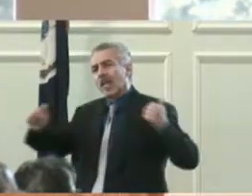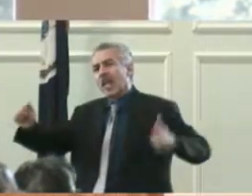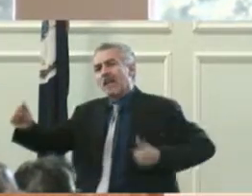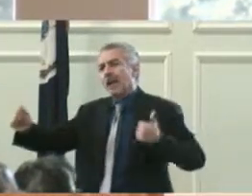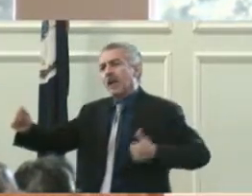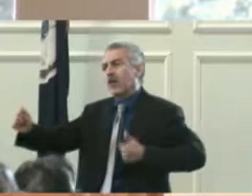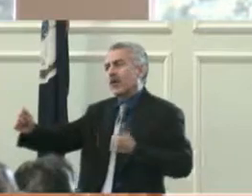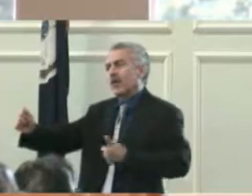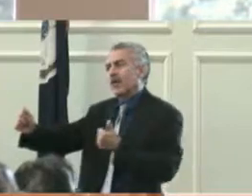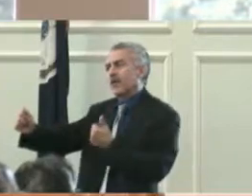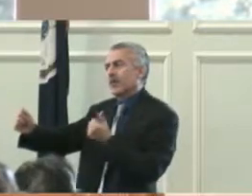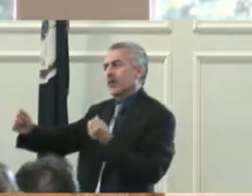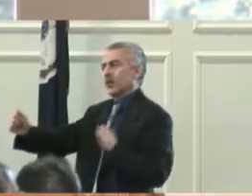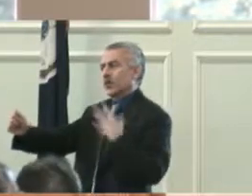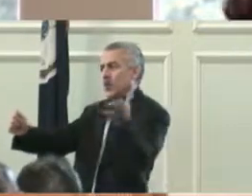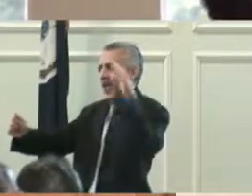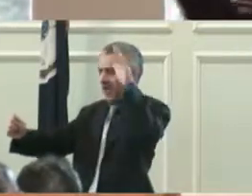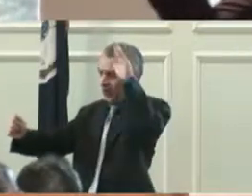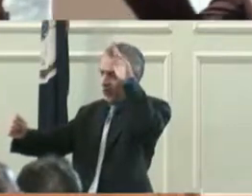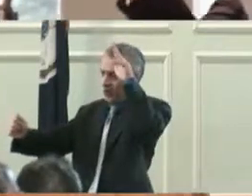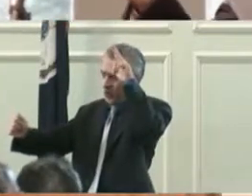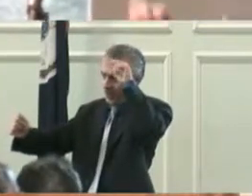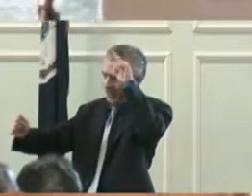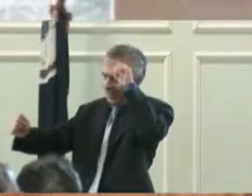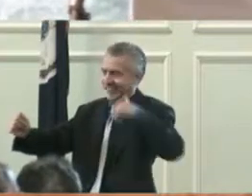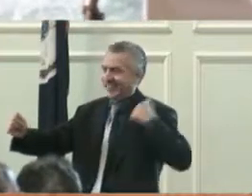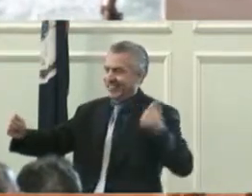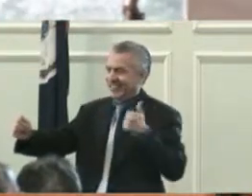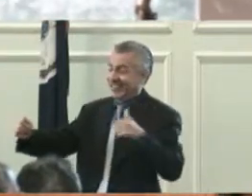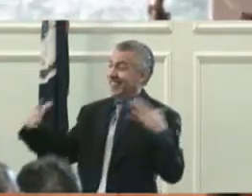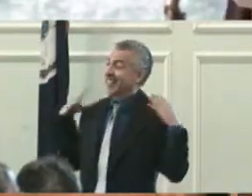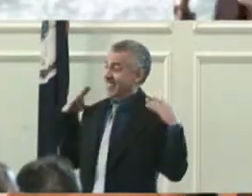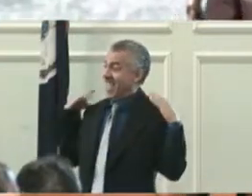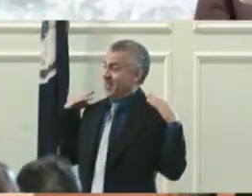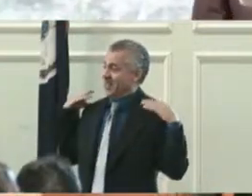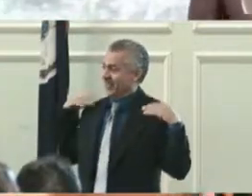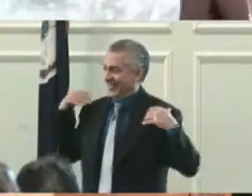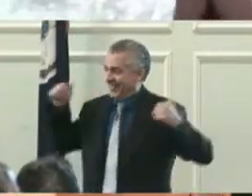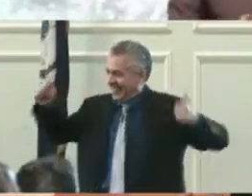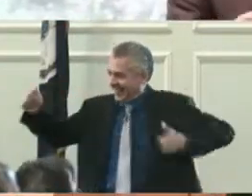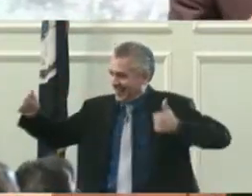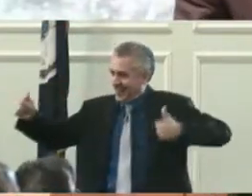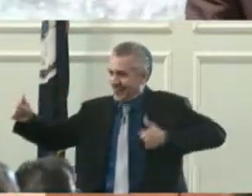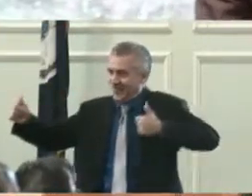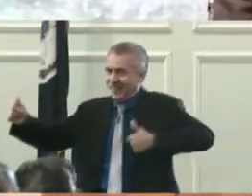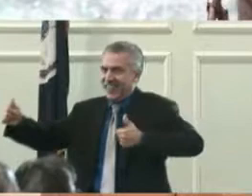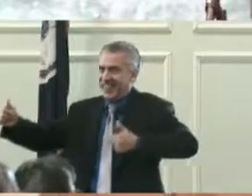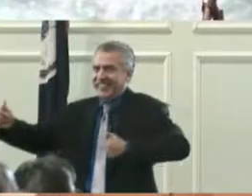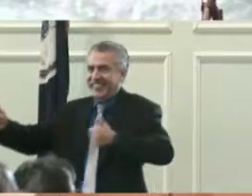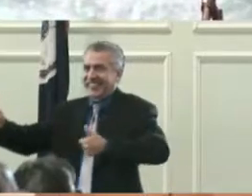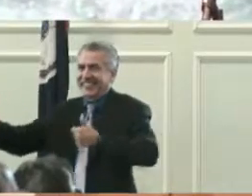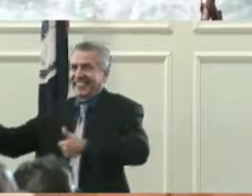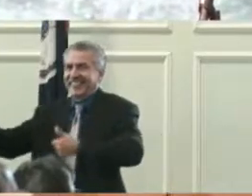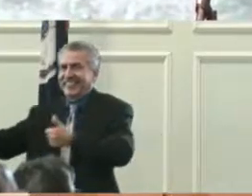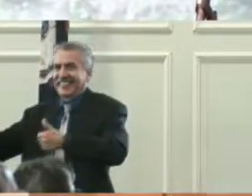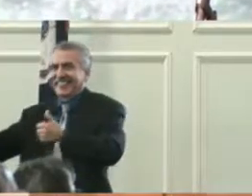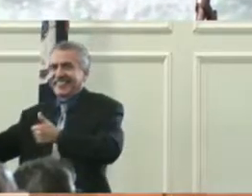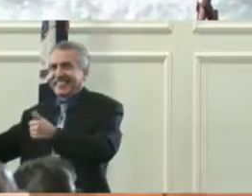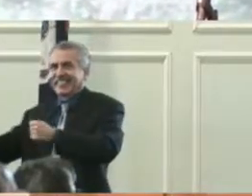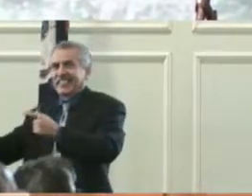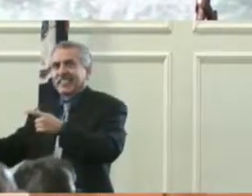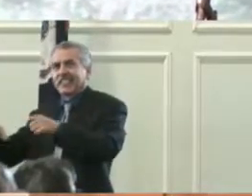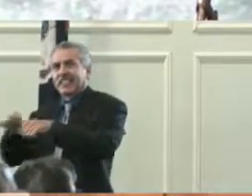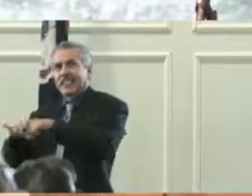on white horses. Now that describes the angels of God. Now out of his mouth goes a sharp